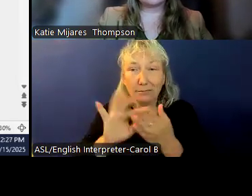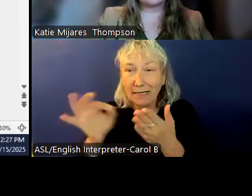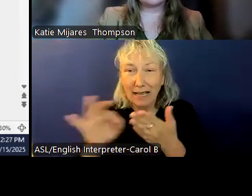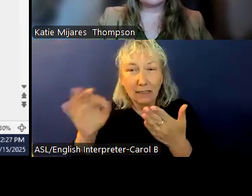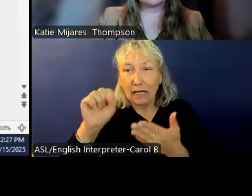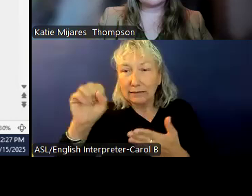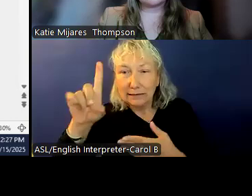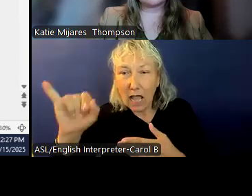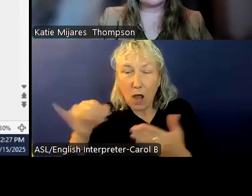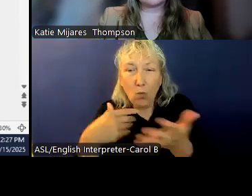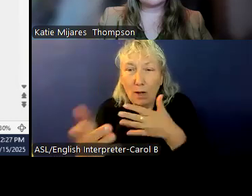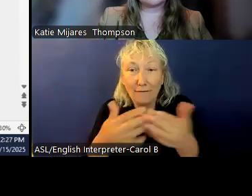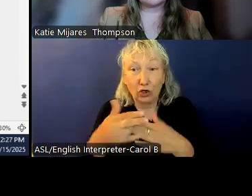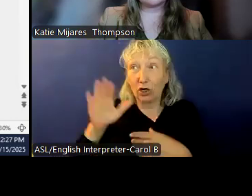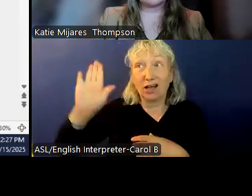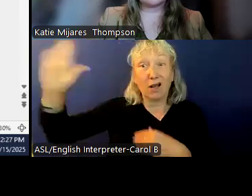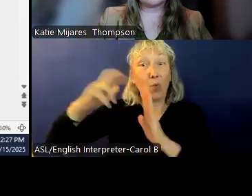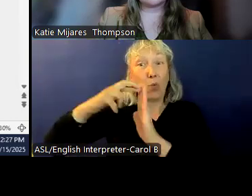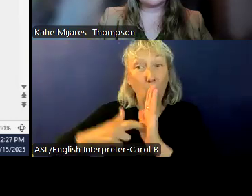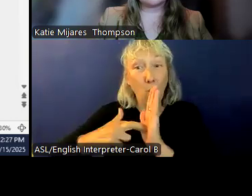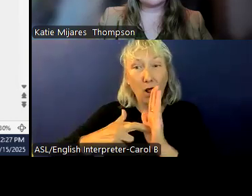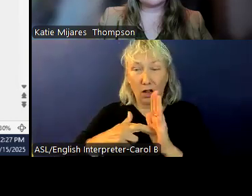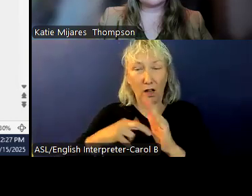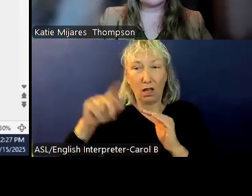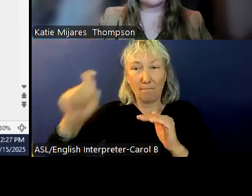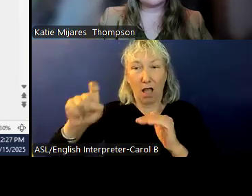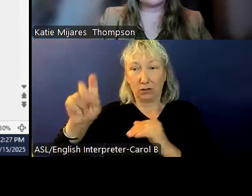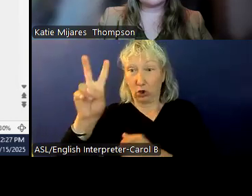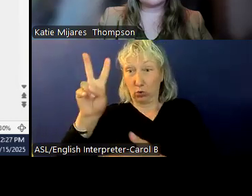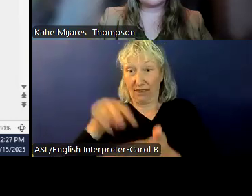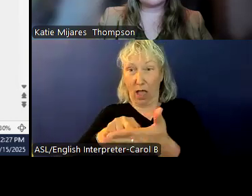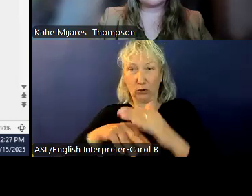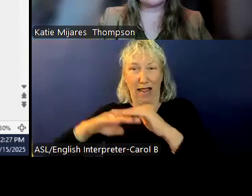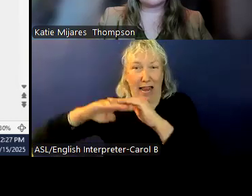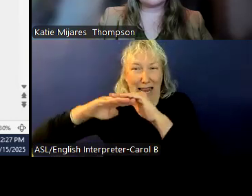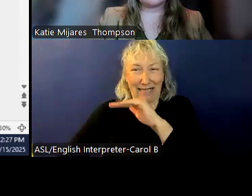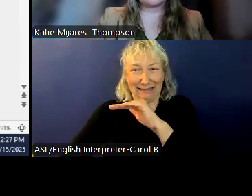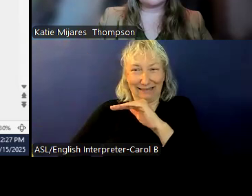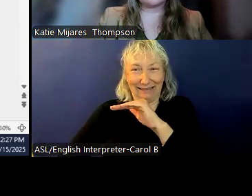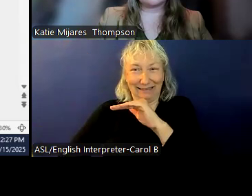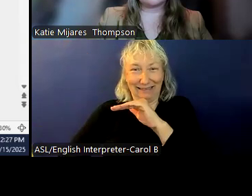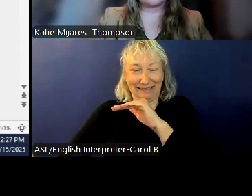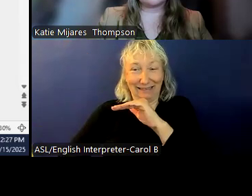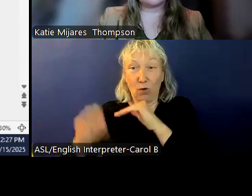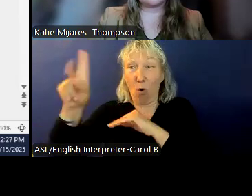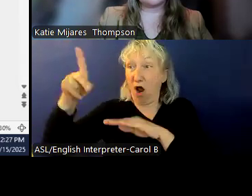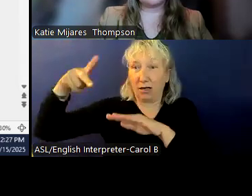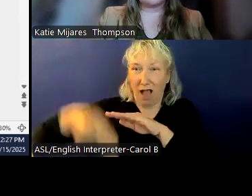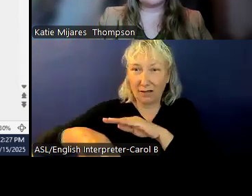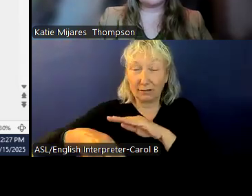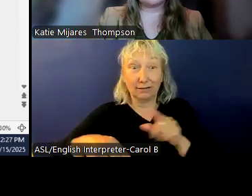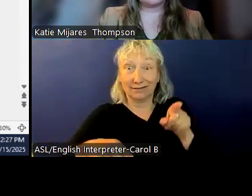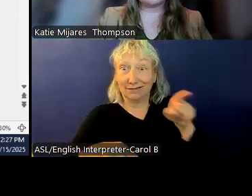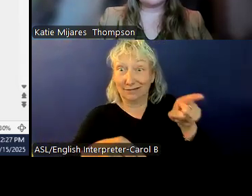more than $2,000 worth of assets or you'll lose your benefits. The money in the ABLE account does not count against that asset